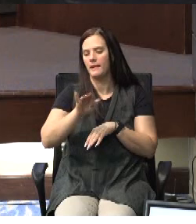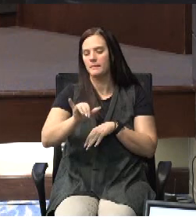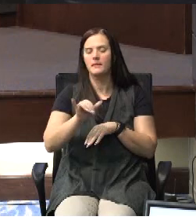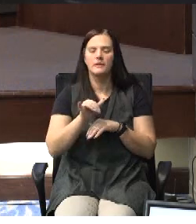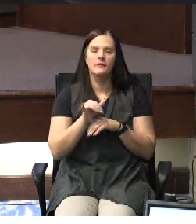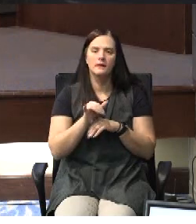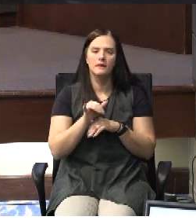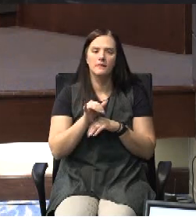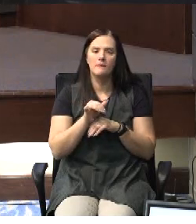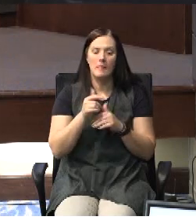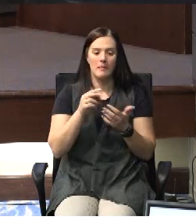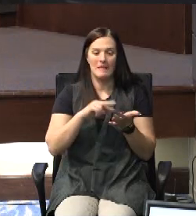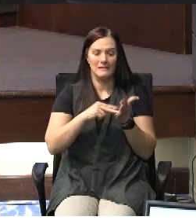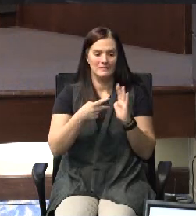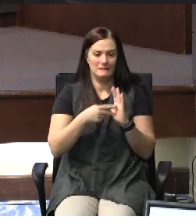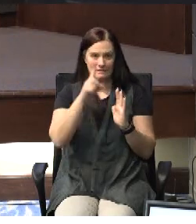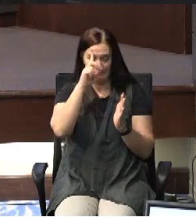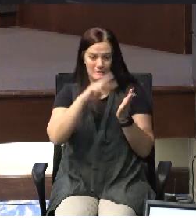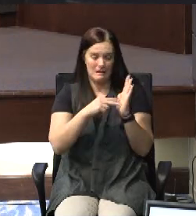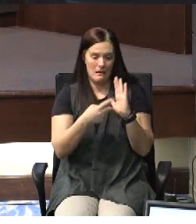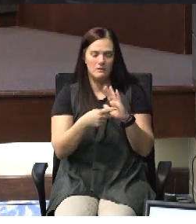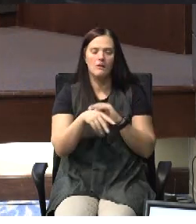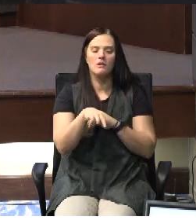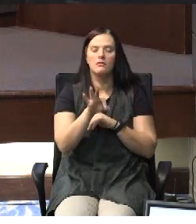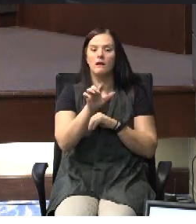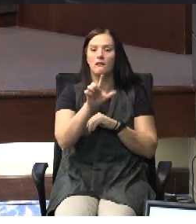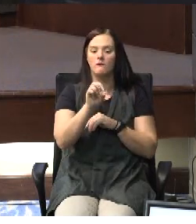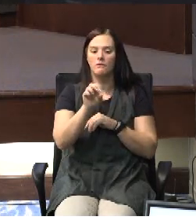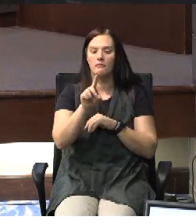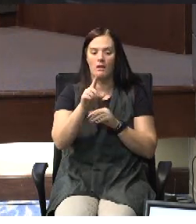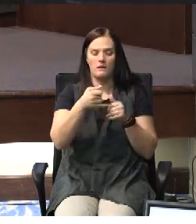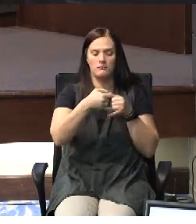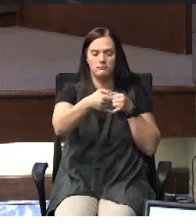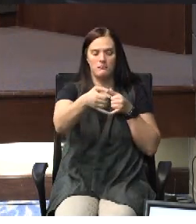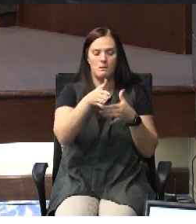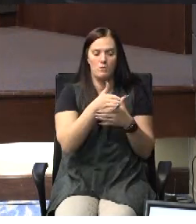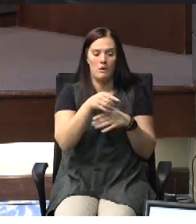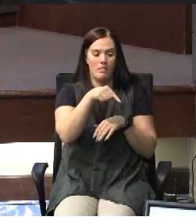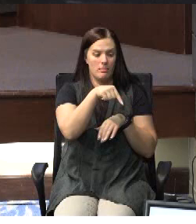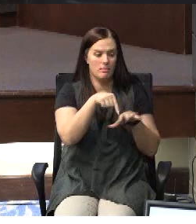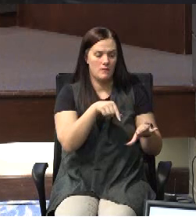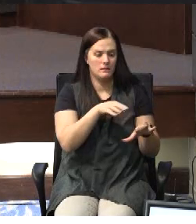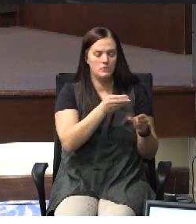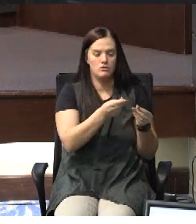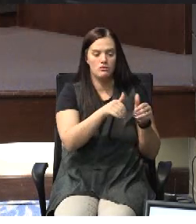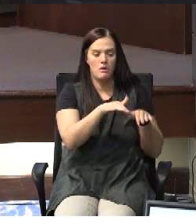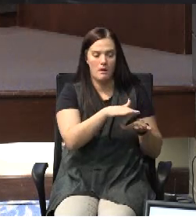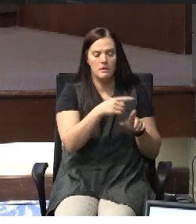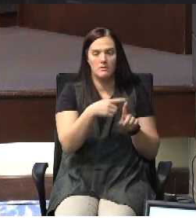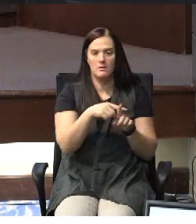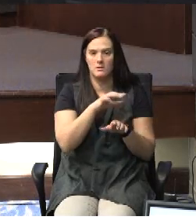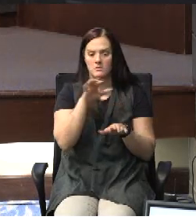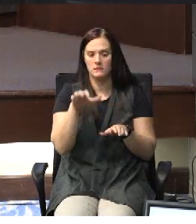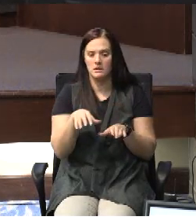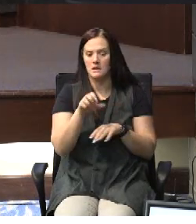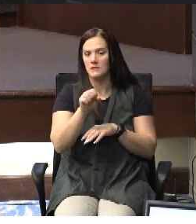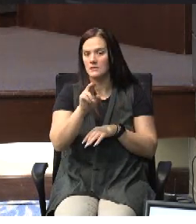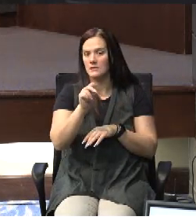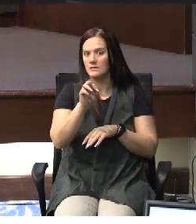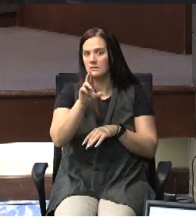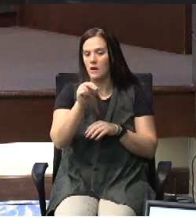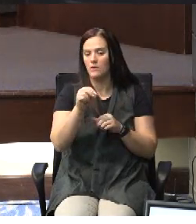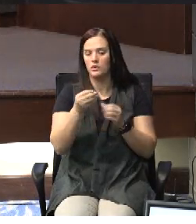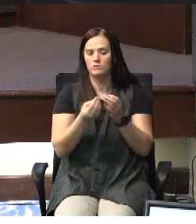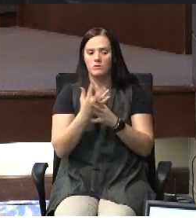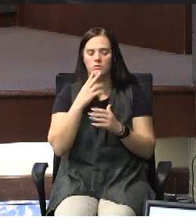And the intent would be that the floodplain between this property and the Sendero Springs would be